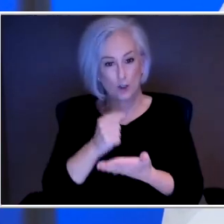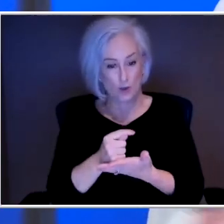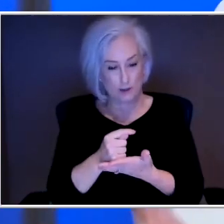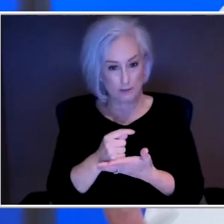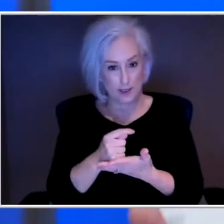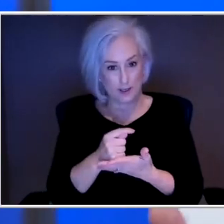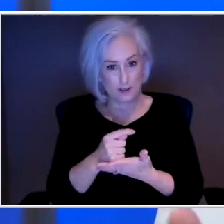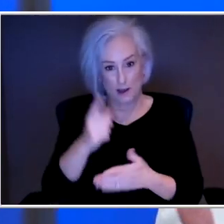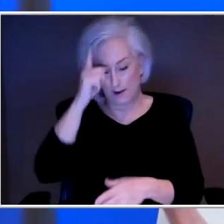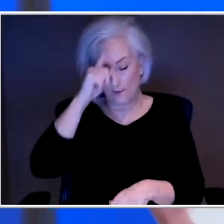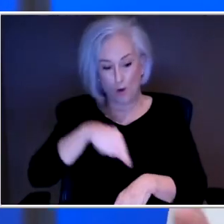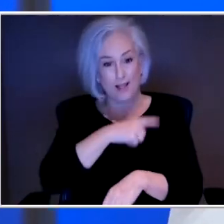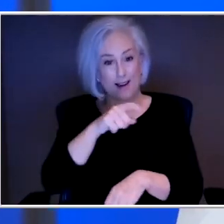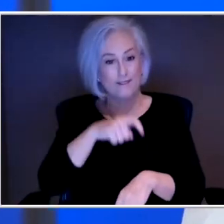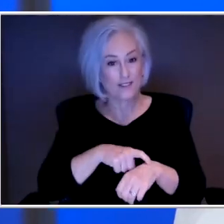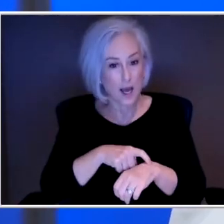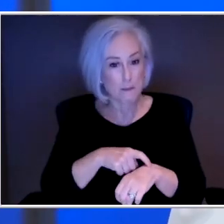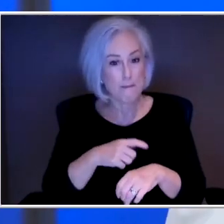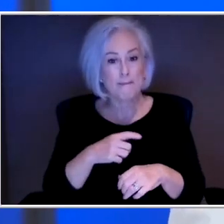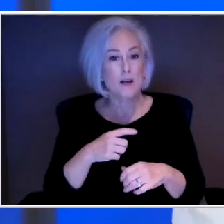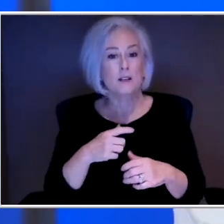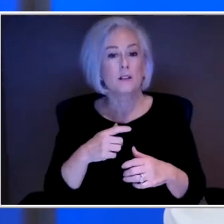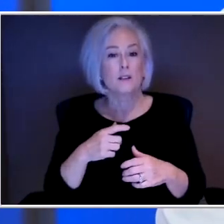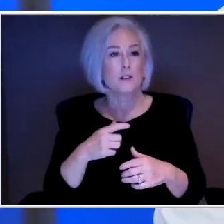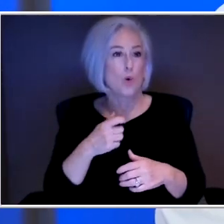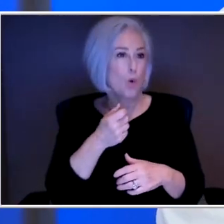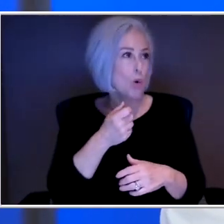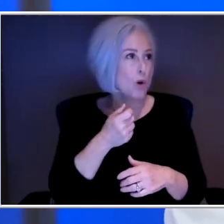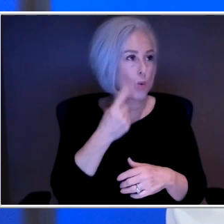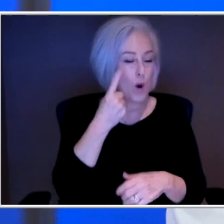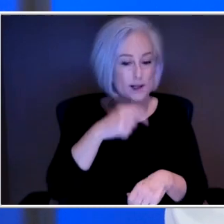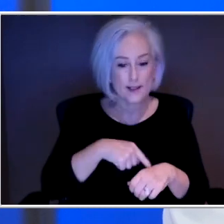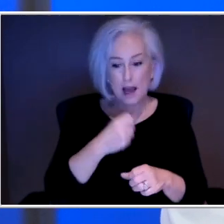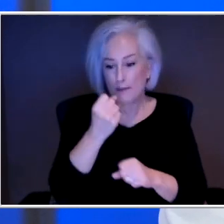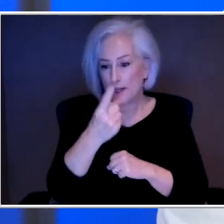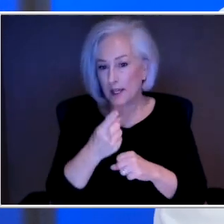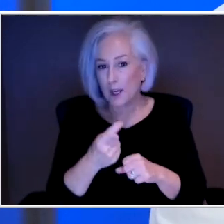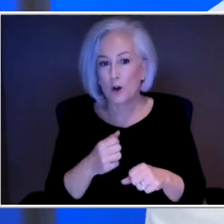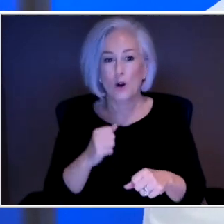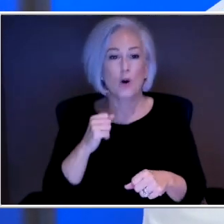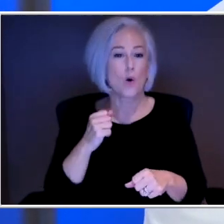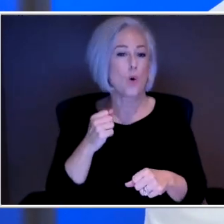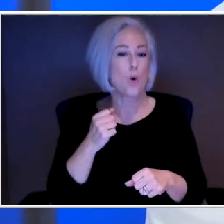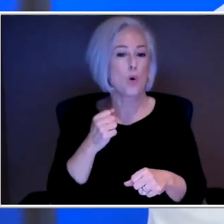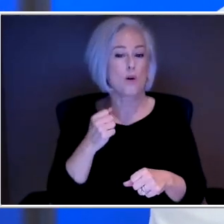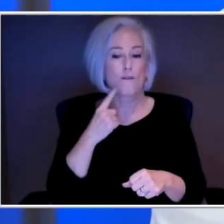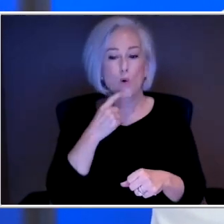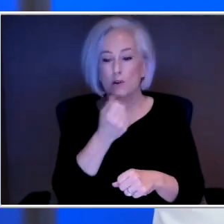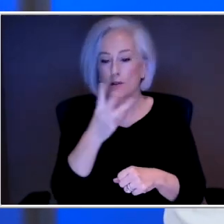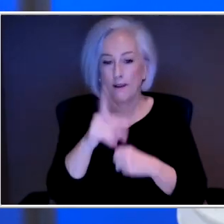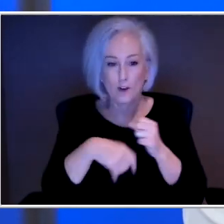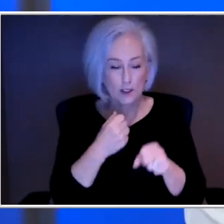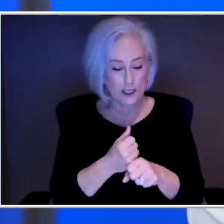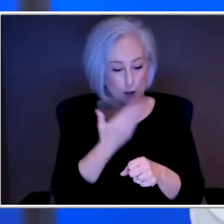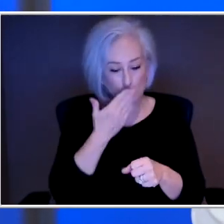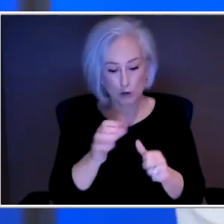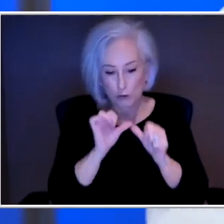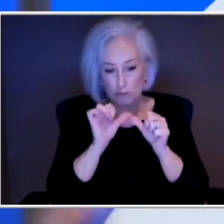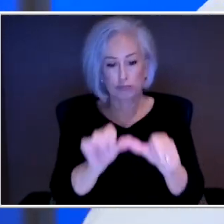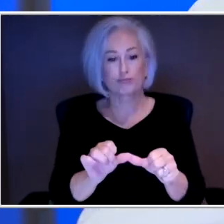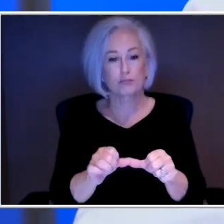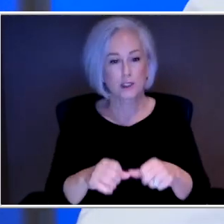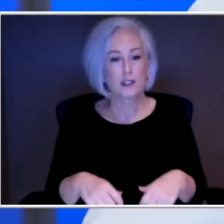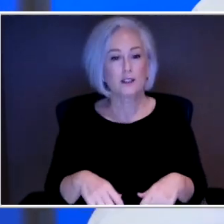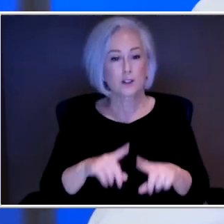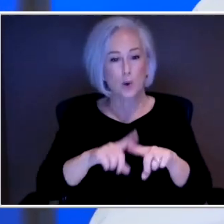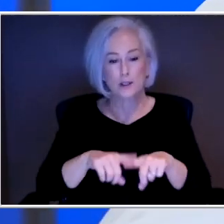lifetime, but maybe it's once every couple of years or once a year, and then you don't have to take a medication for the rest of that year. And so you only have the side effects in and around dosing. You don't have to